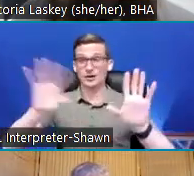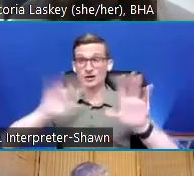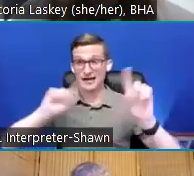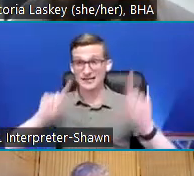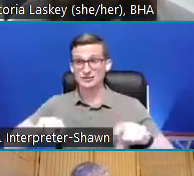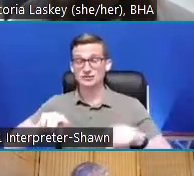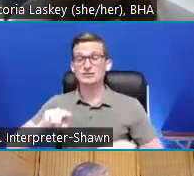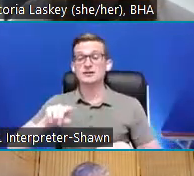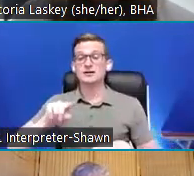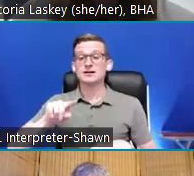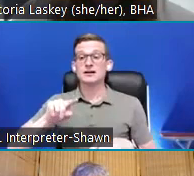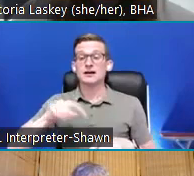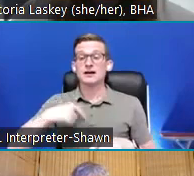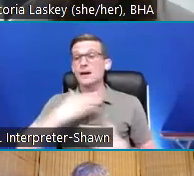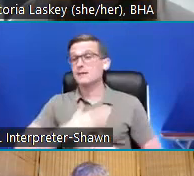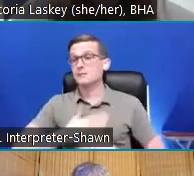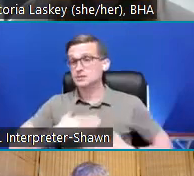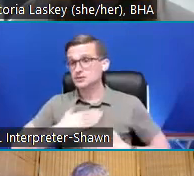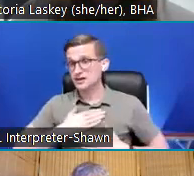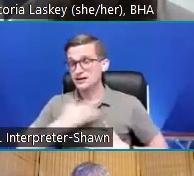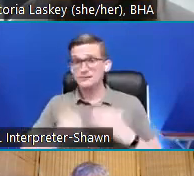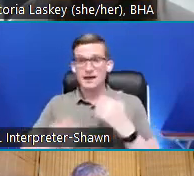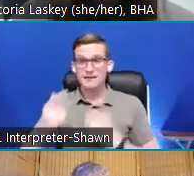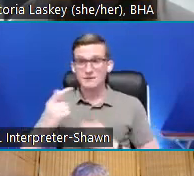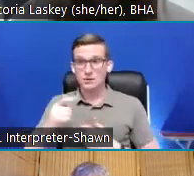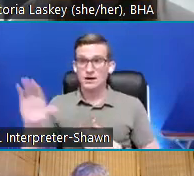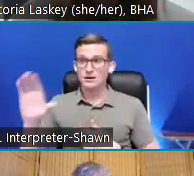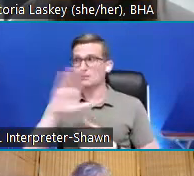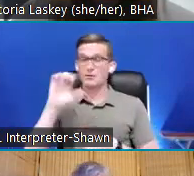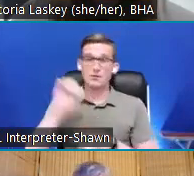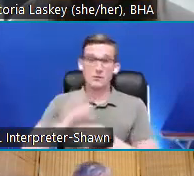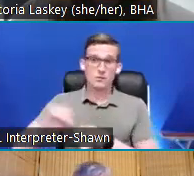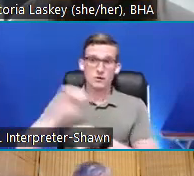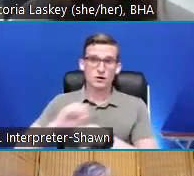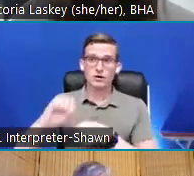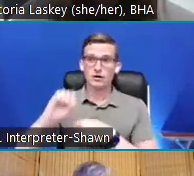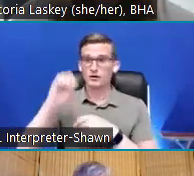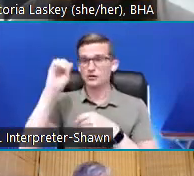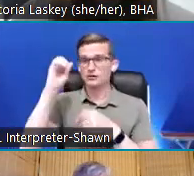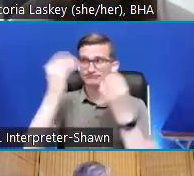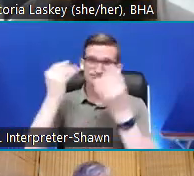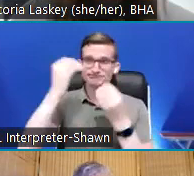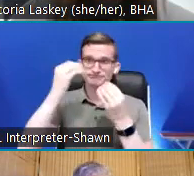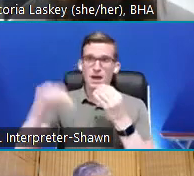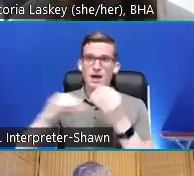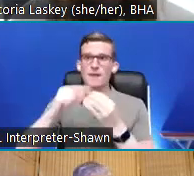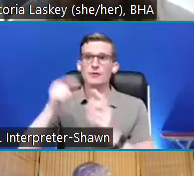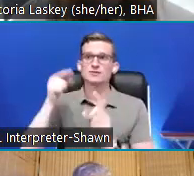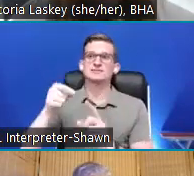And I appreciate everyone's hard work thinking about those particular issues.